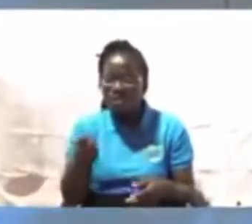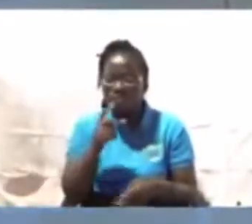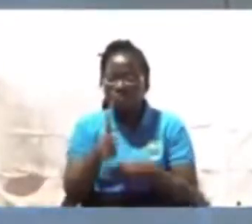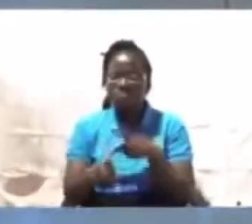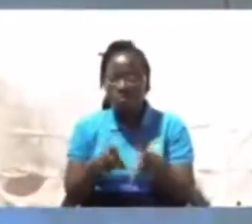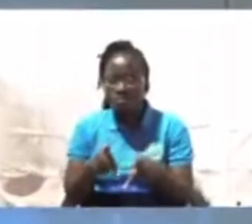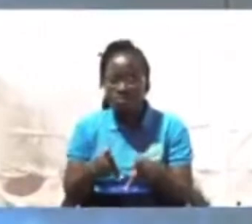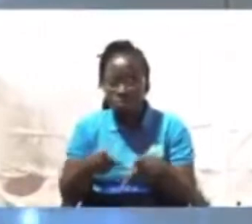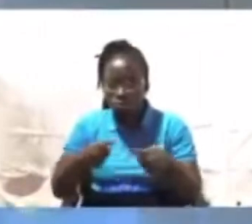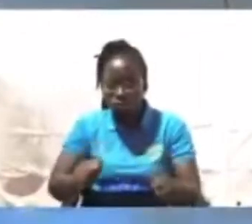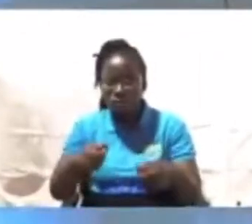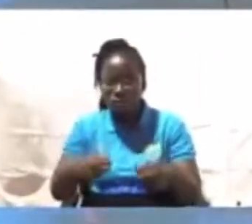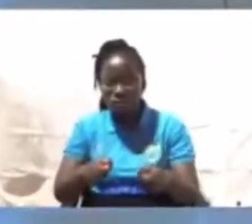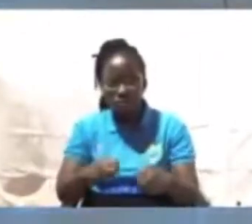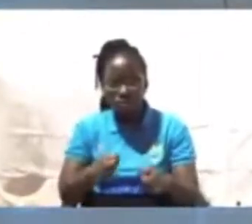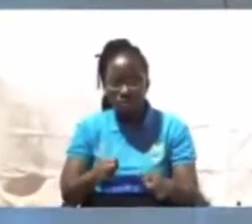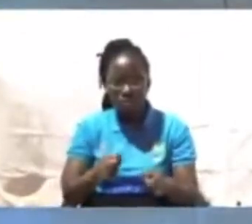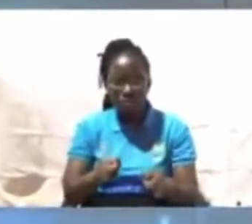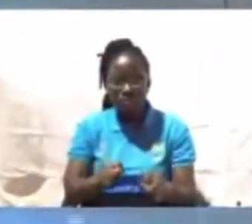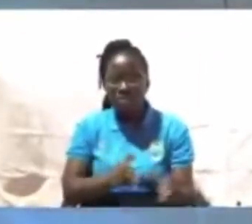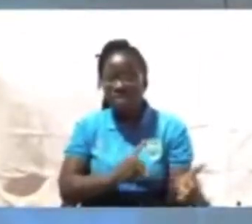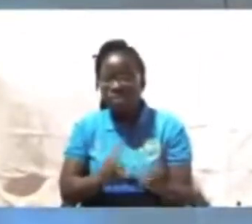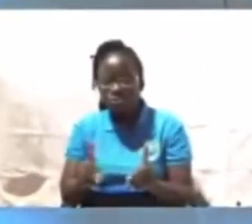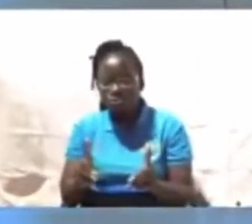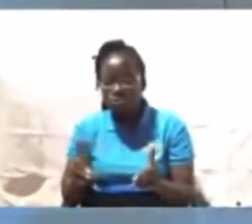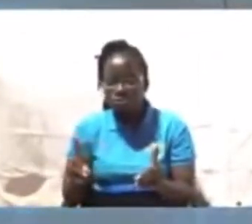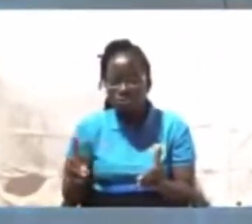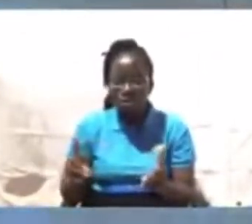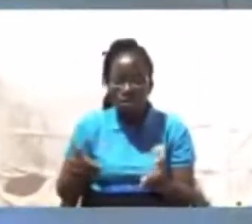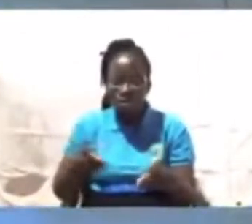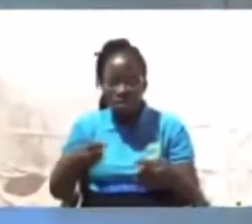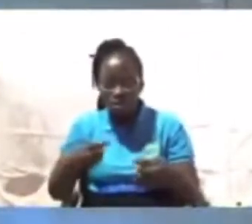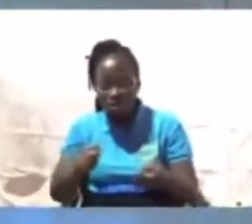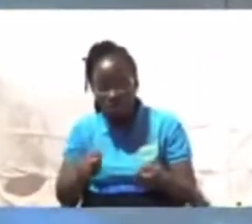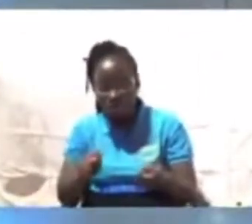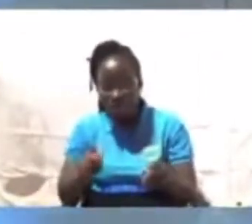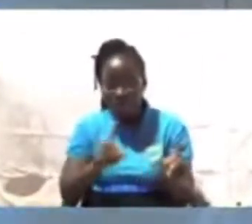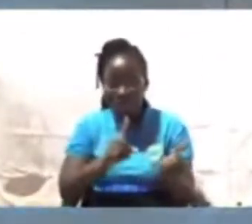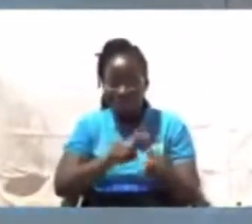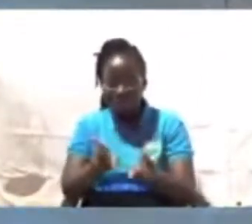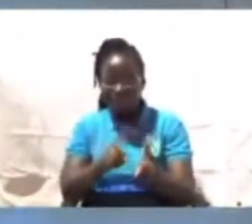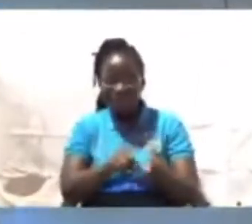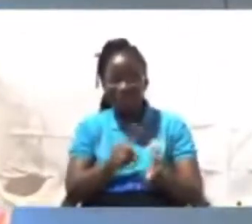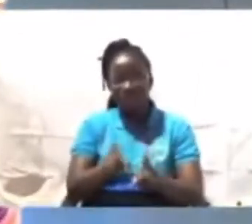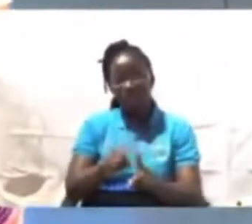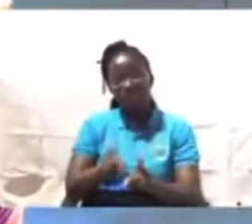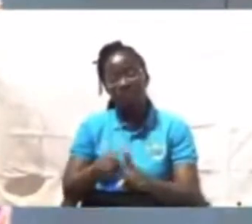ya. Omwa suma endro different, different. Nema different, different. Aba mishie.